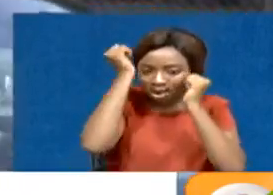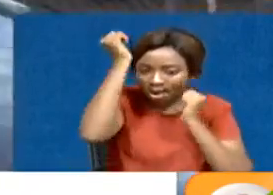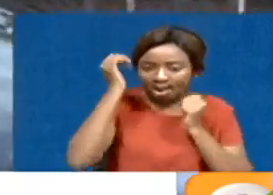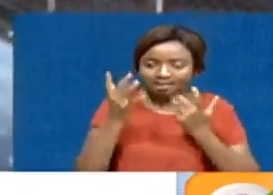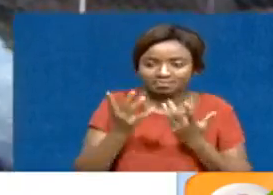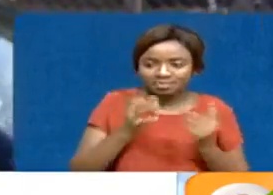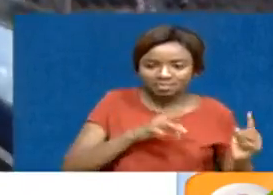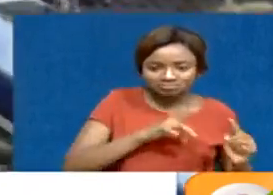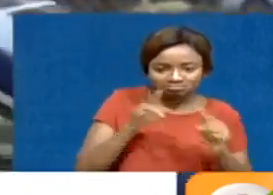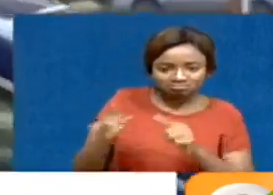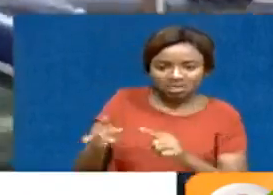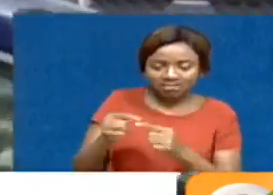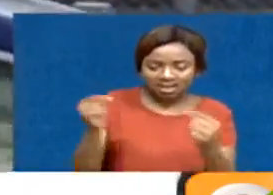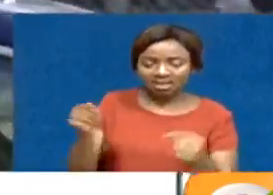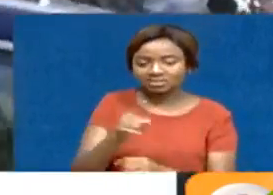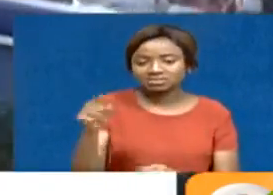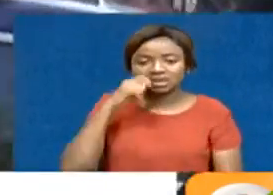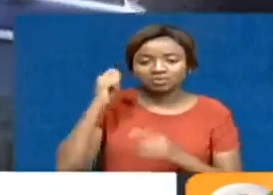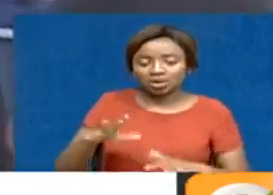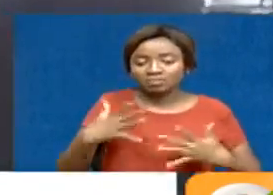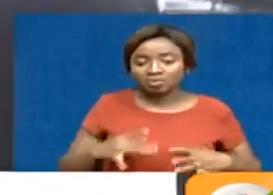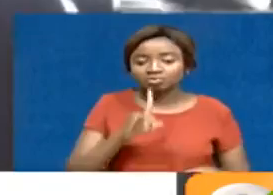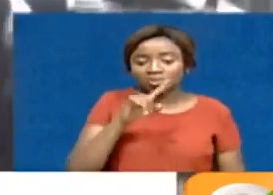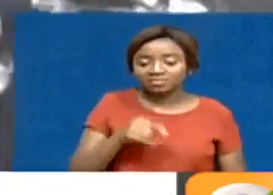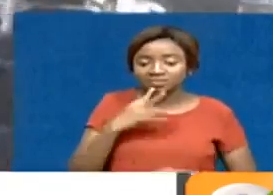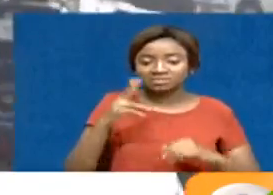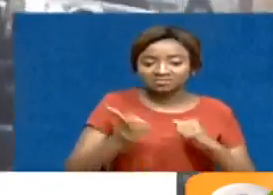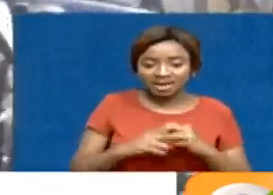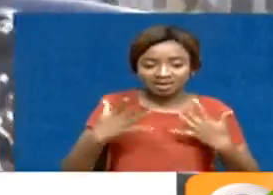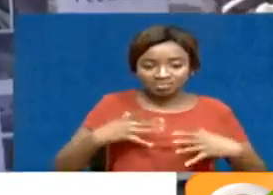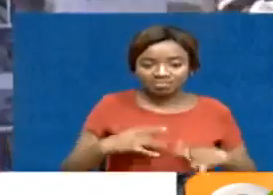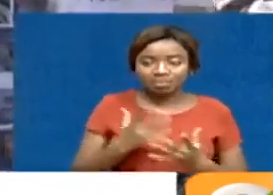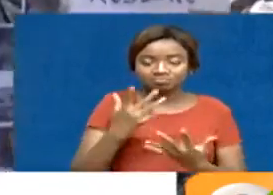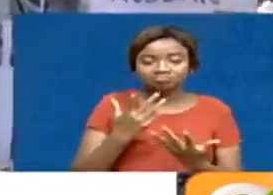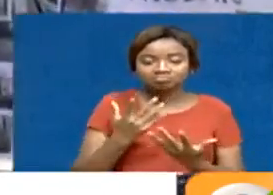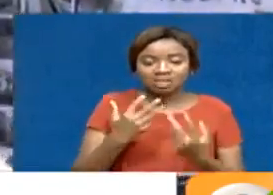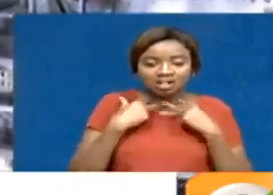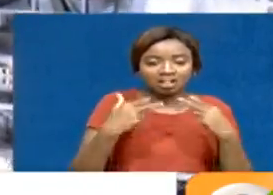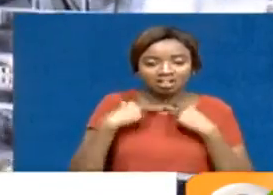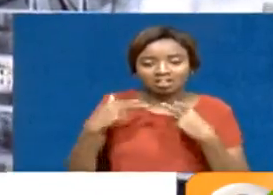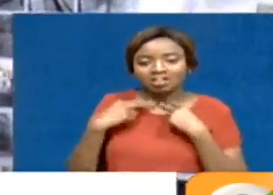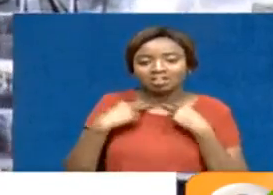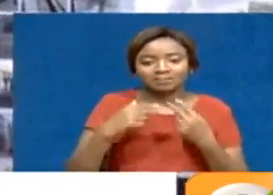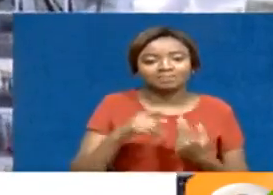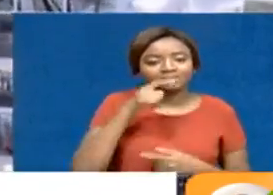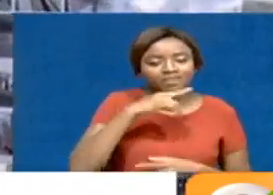Ukrainian nationalists. Meanwhile, more than 1,700 people were detained across 44 Russian cities today